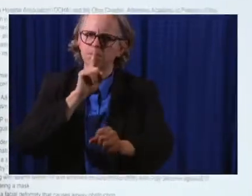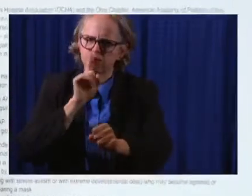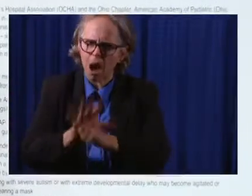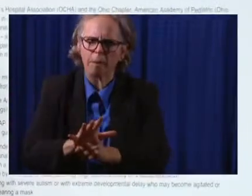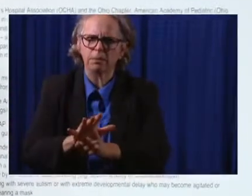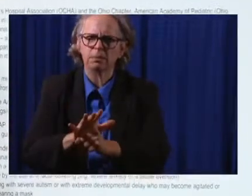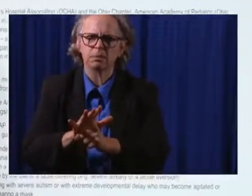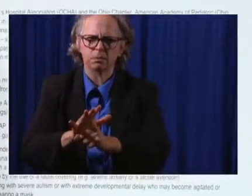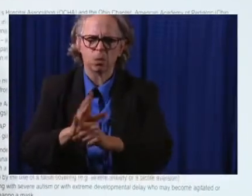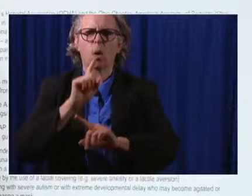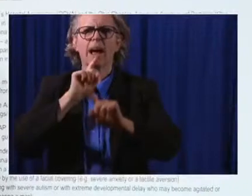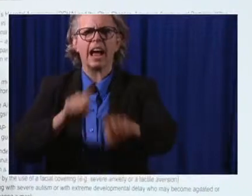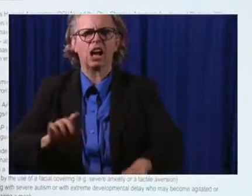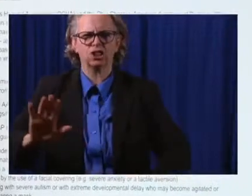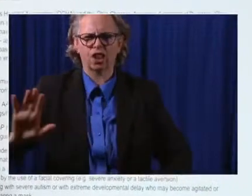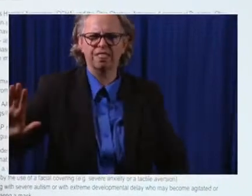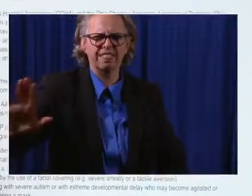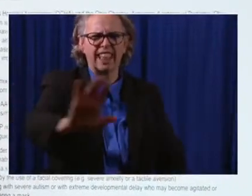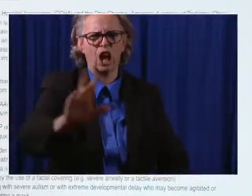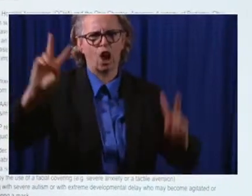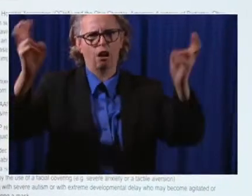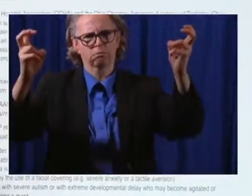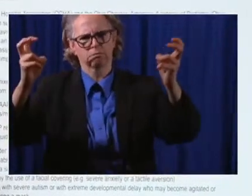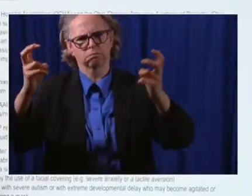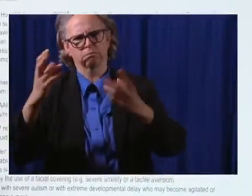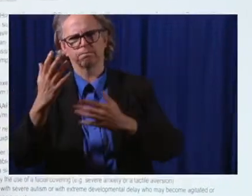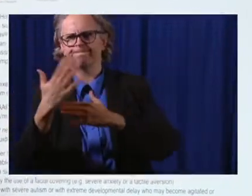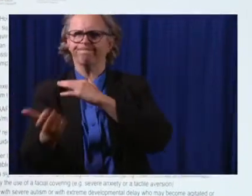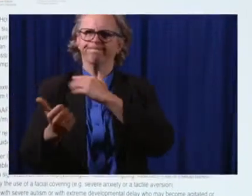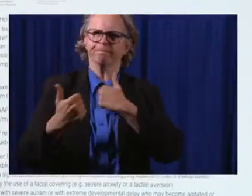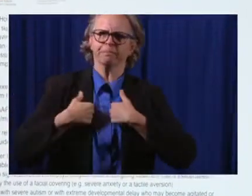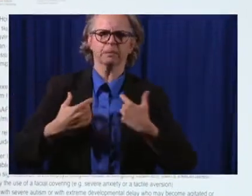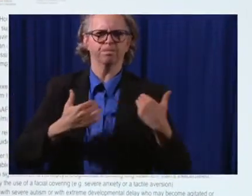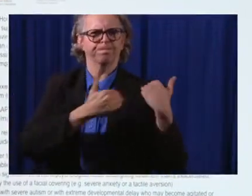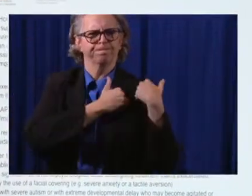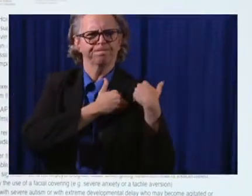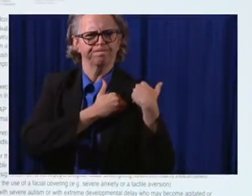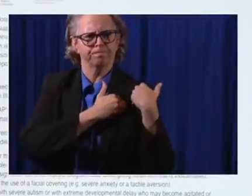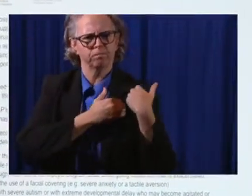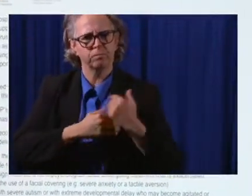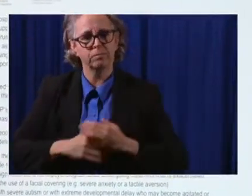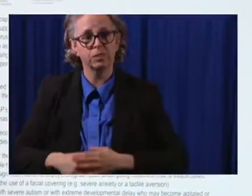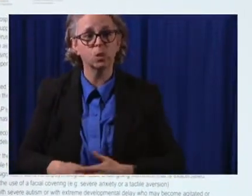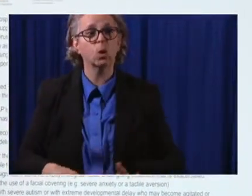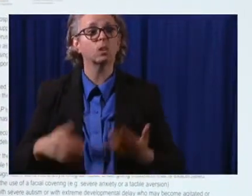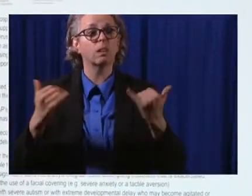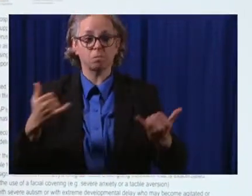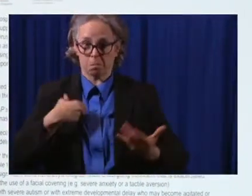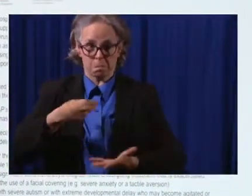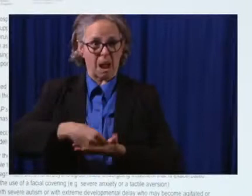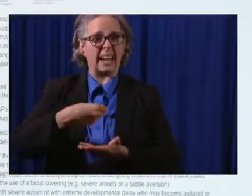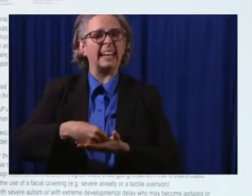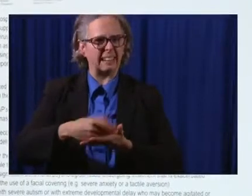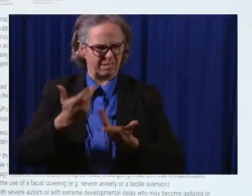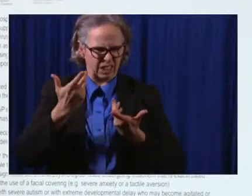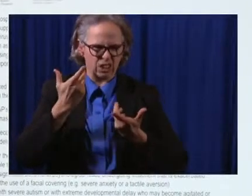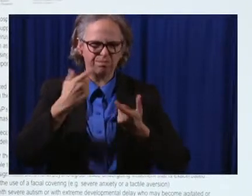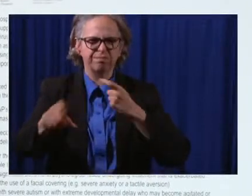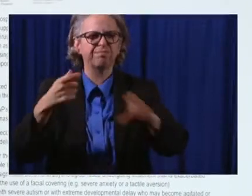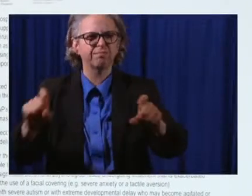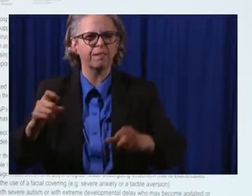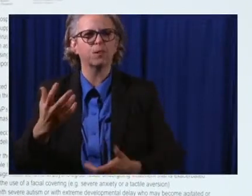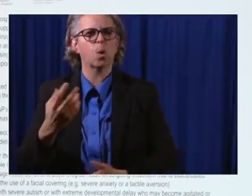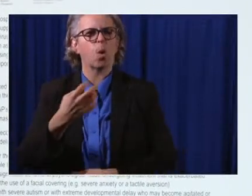safety resources in the next few months for our schools. We invested hundreds of millions